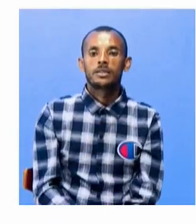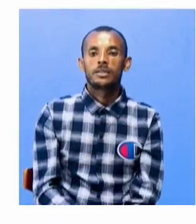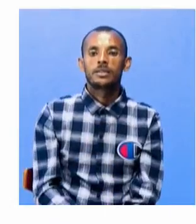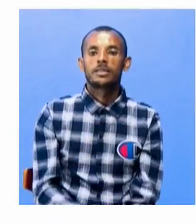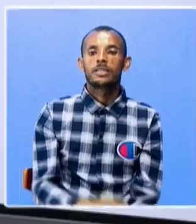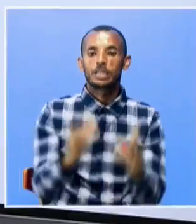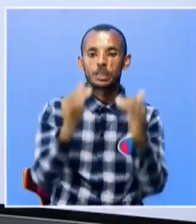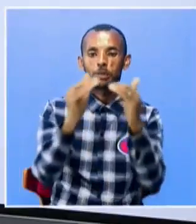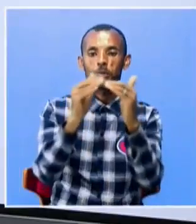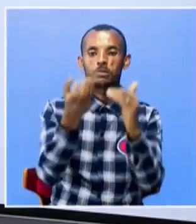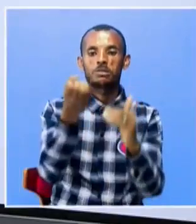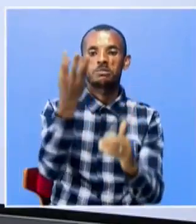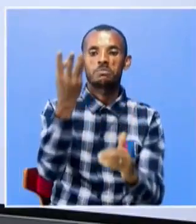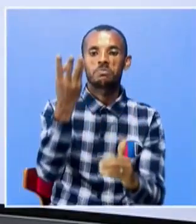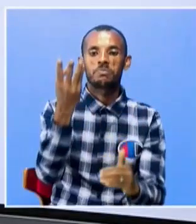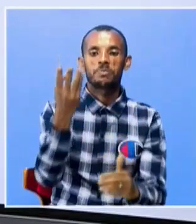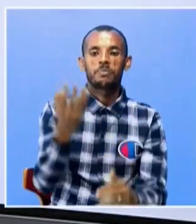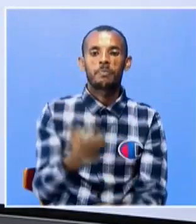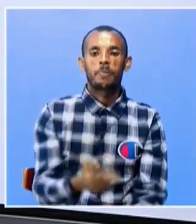is equal to